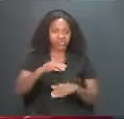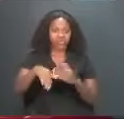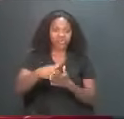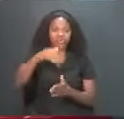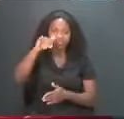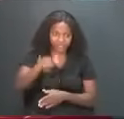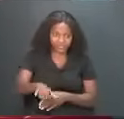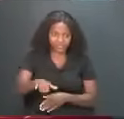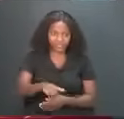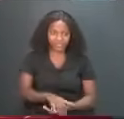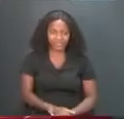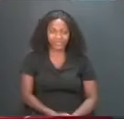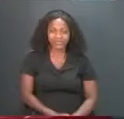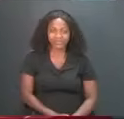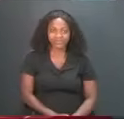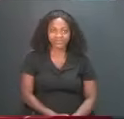Speaker,